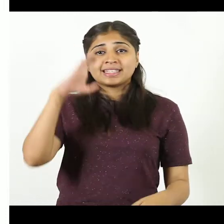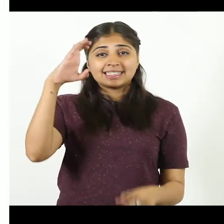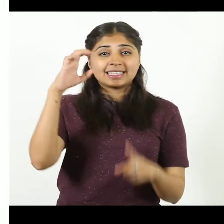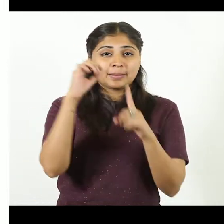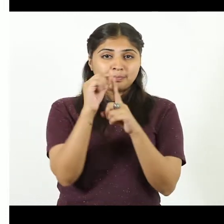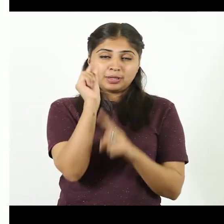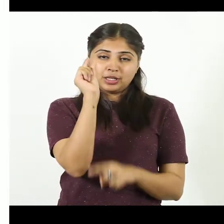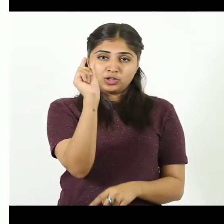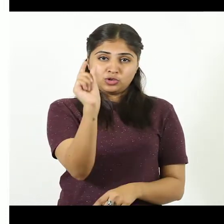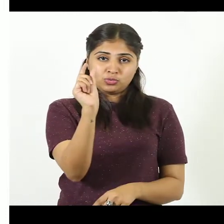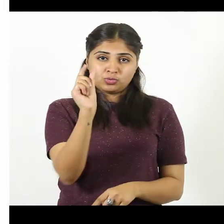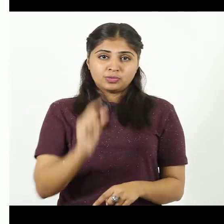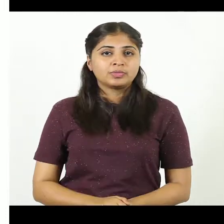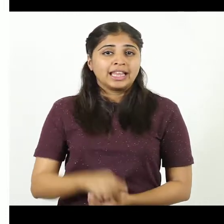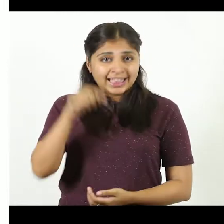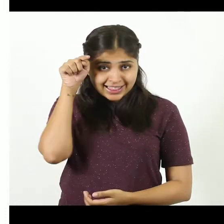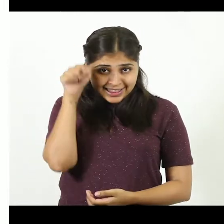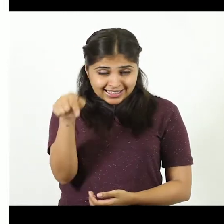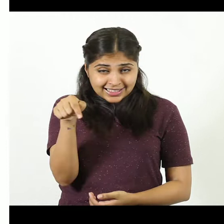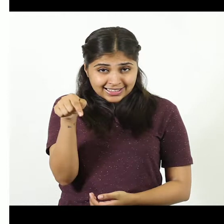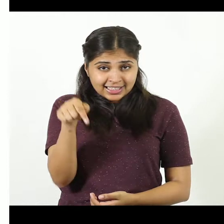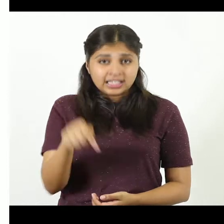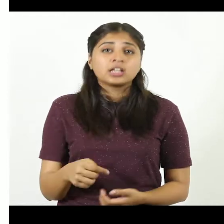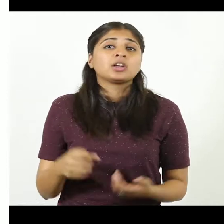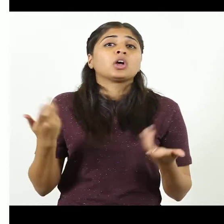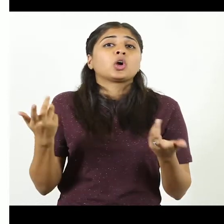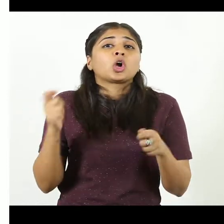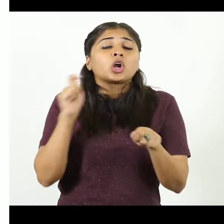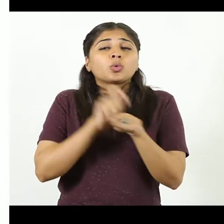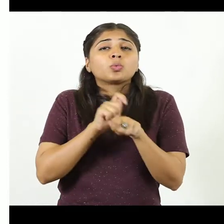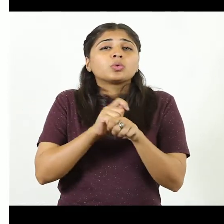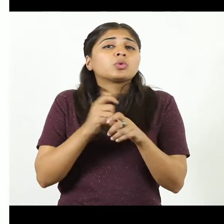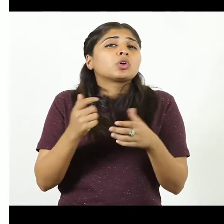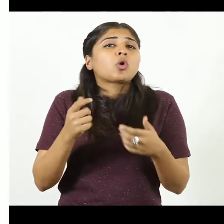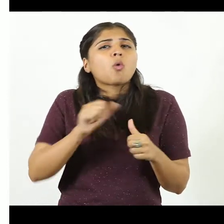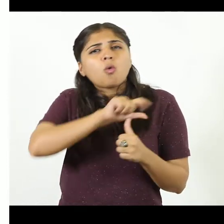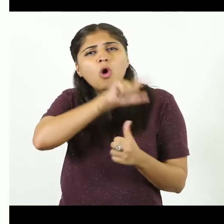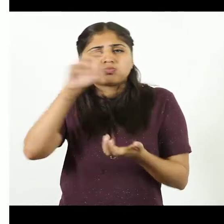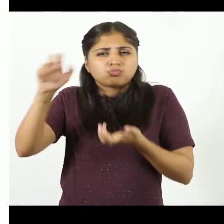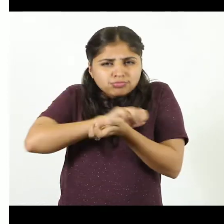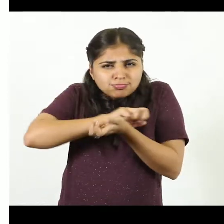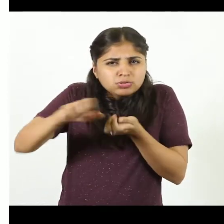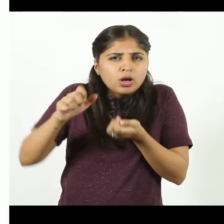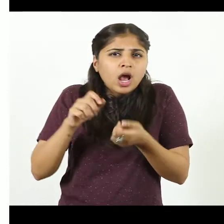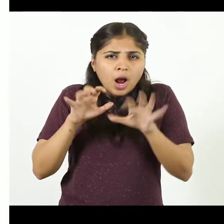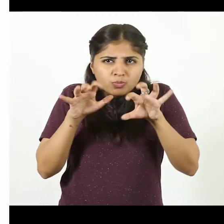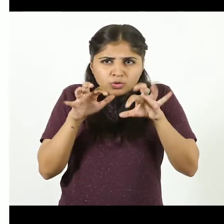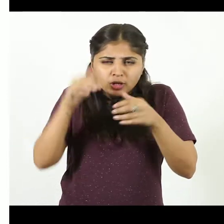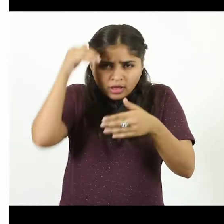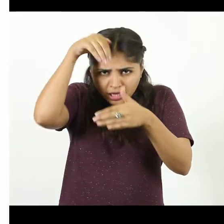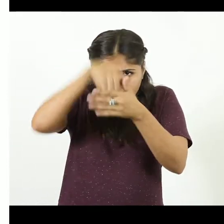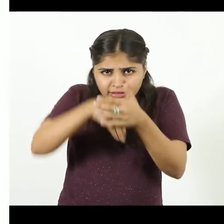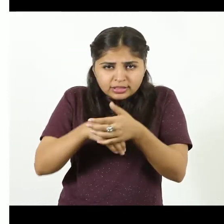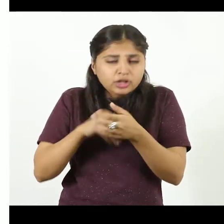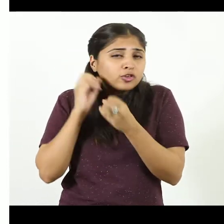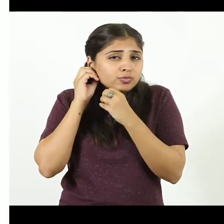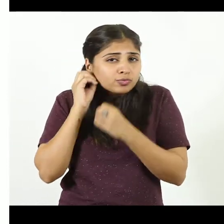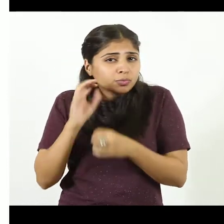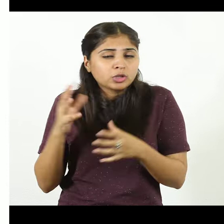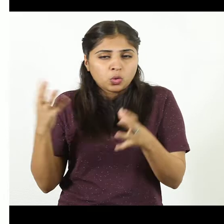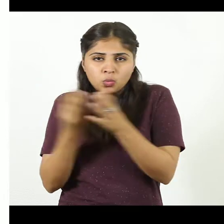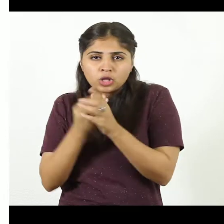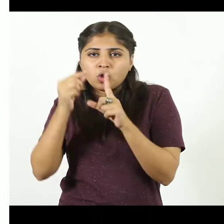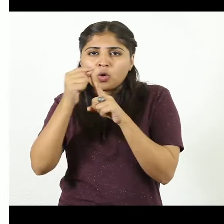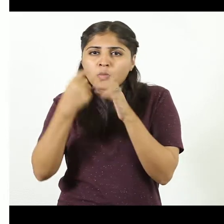Central processing unit. This is the unit which does all the processing work in the computer. Along with the processor, the